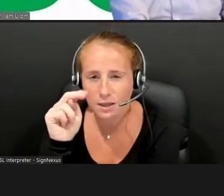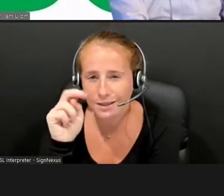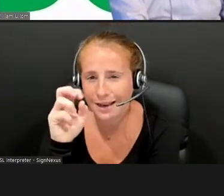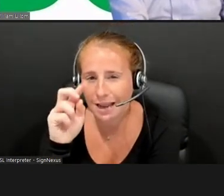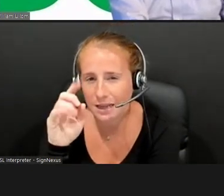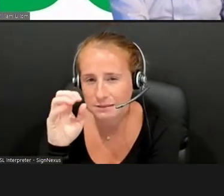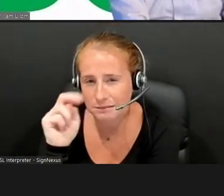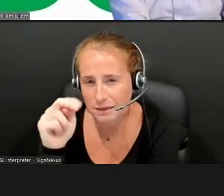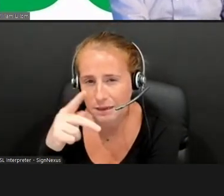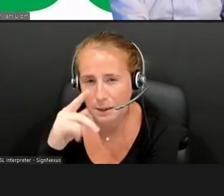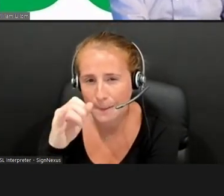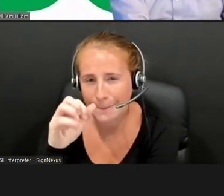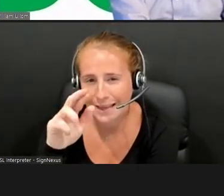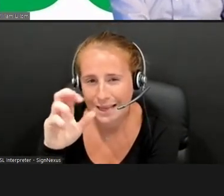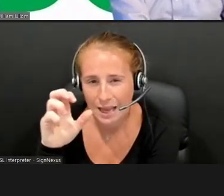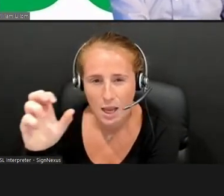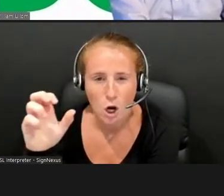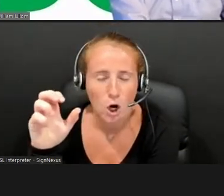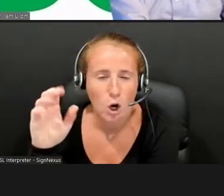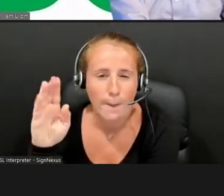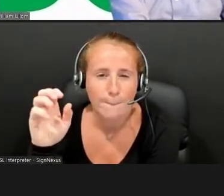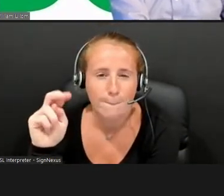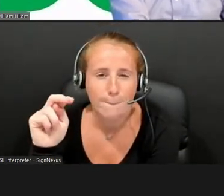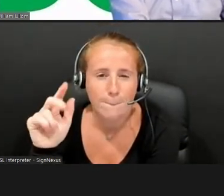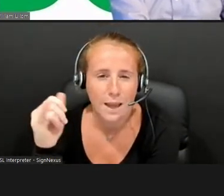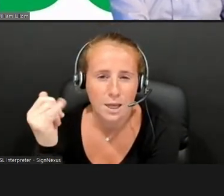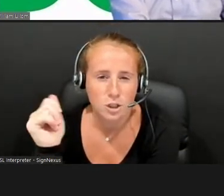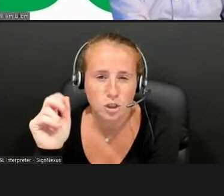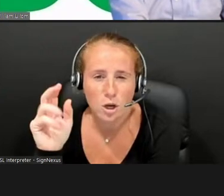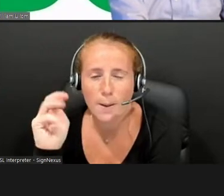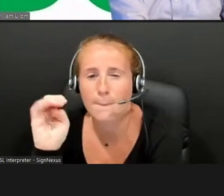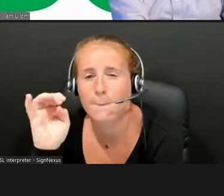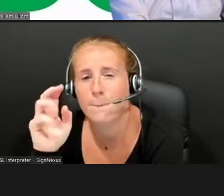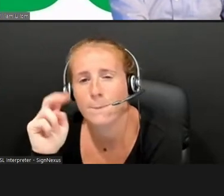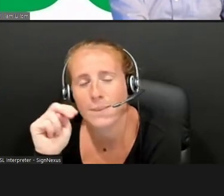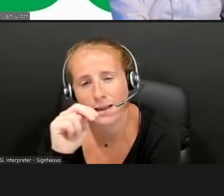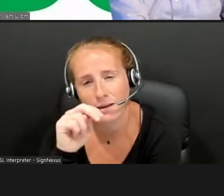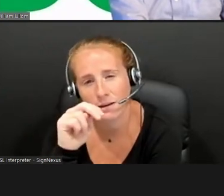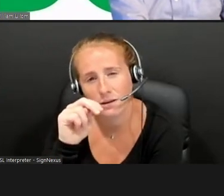Pierre Benjamin Donna Myers